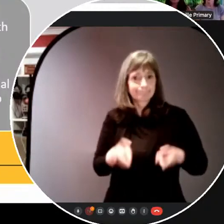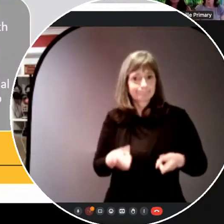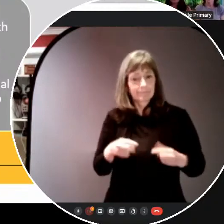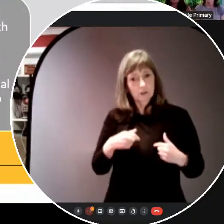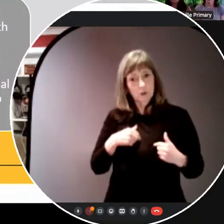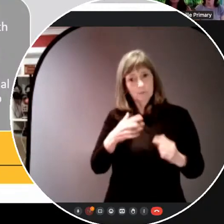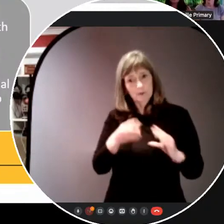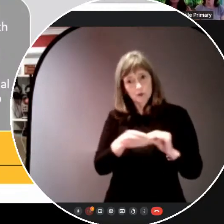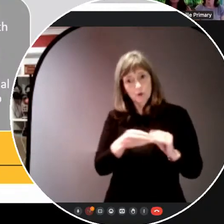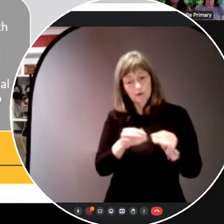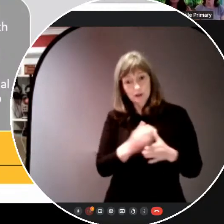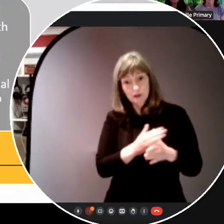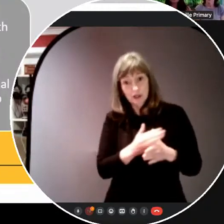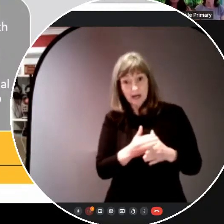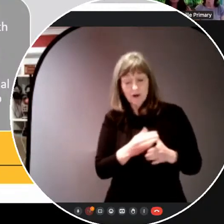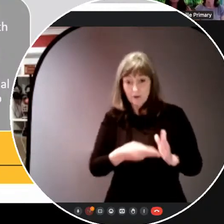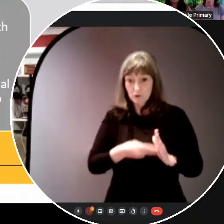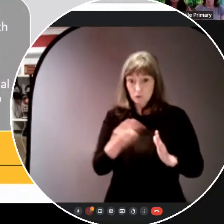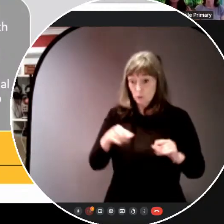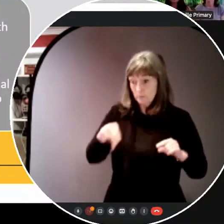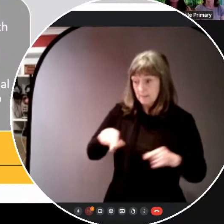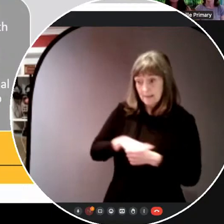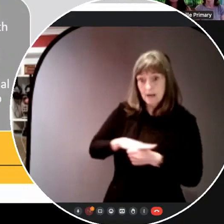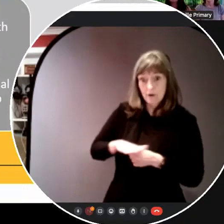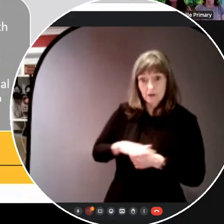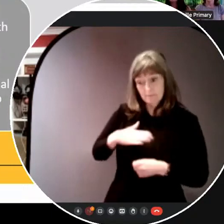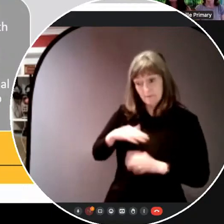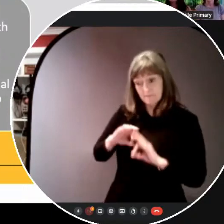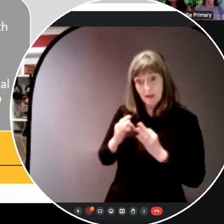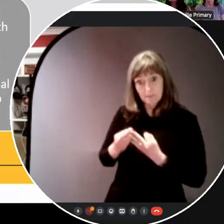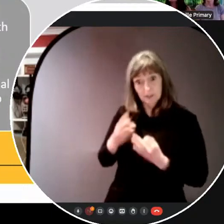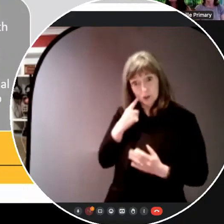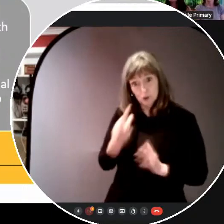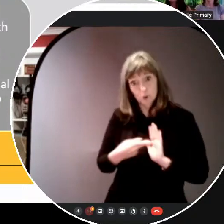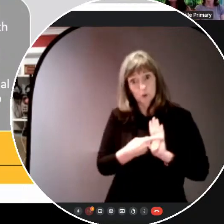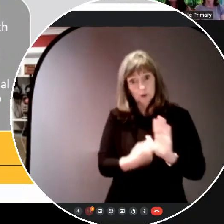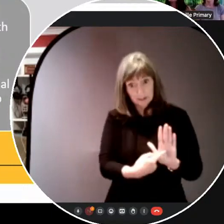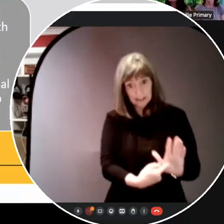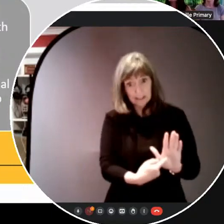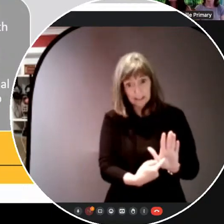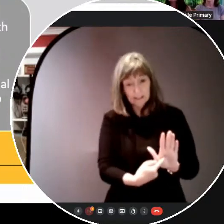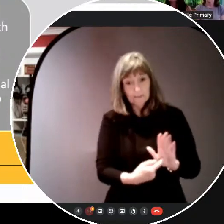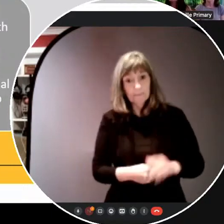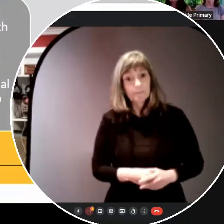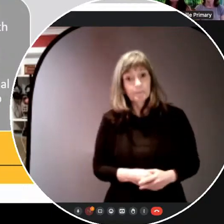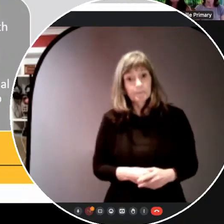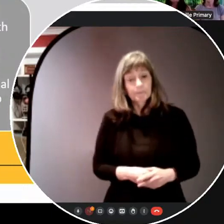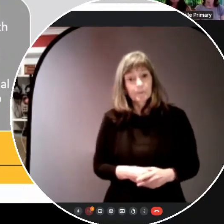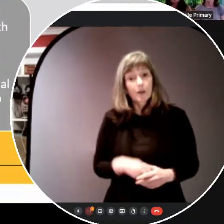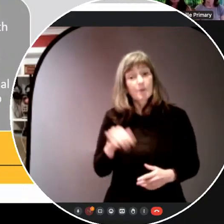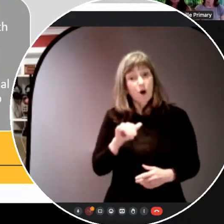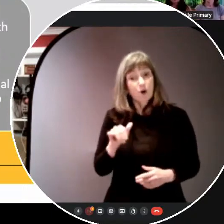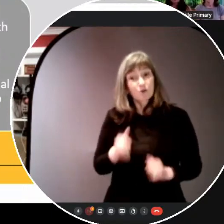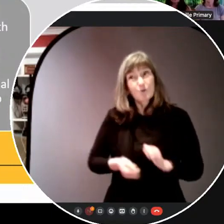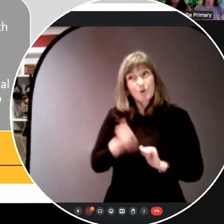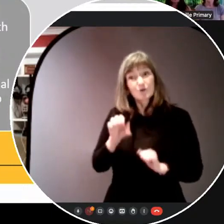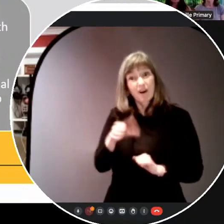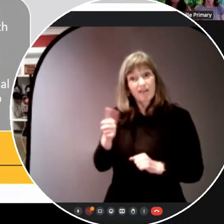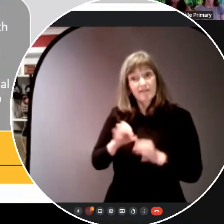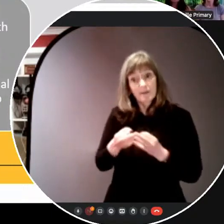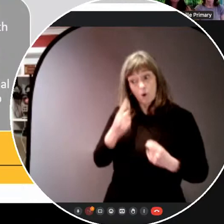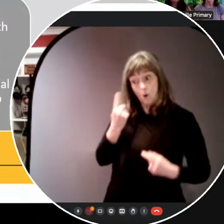my sharing of our truths of this area and my family, but you can see that it's the case for most of the families in this